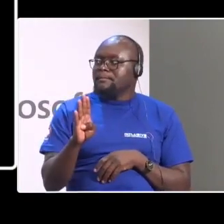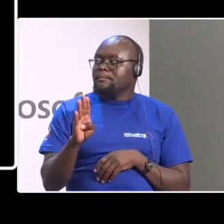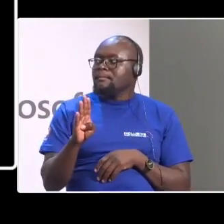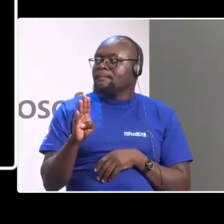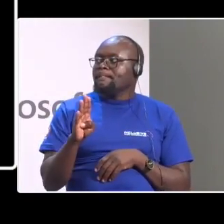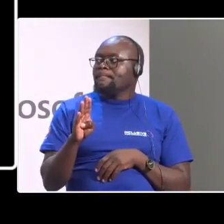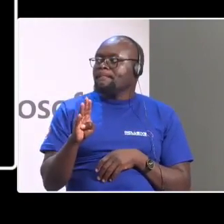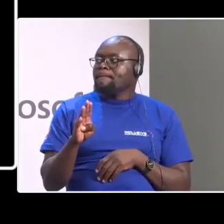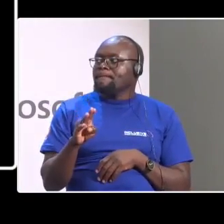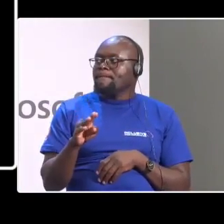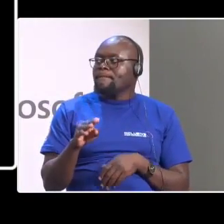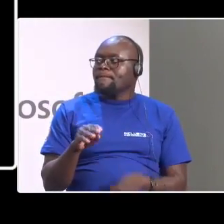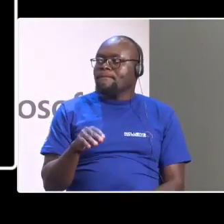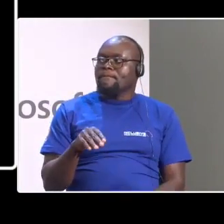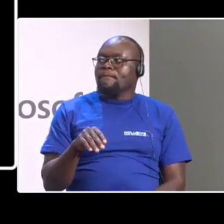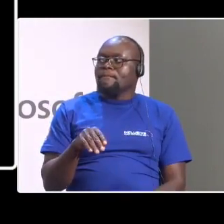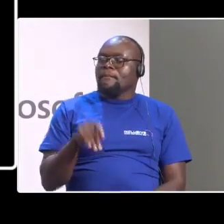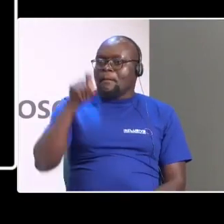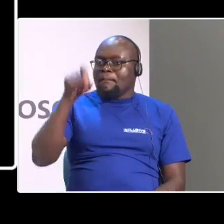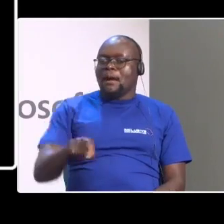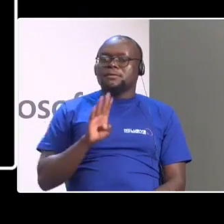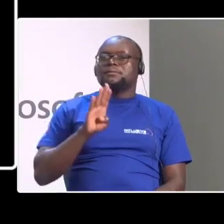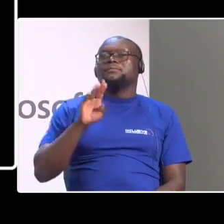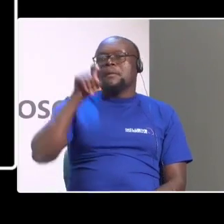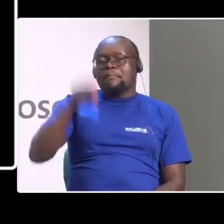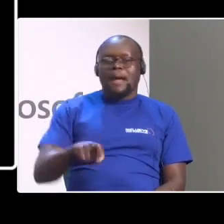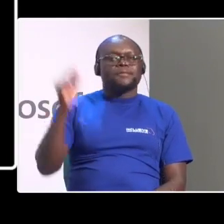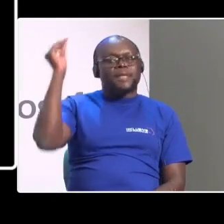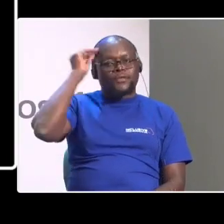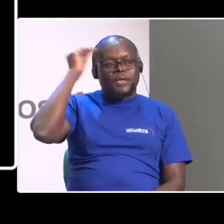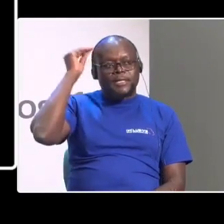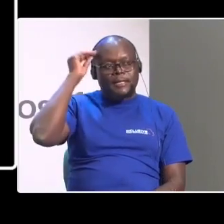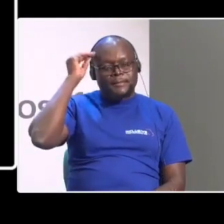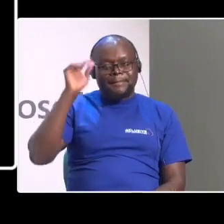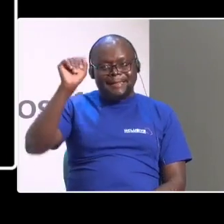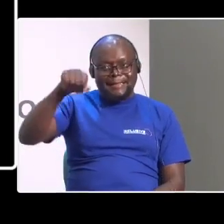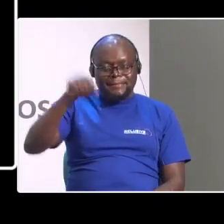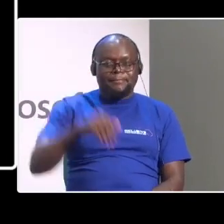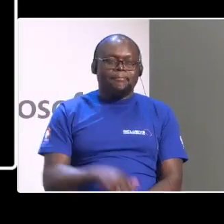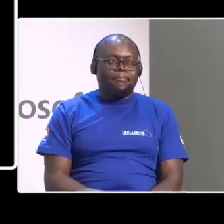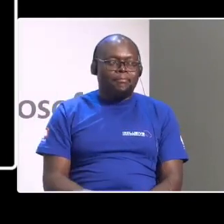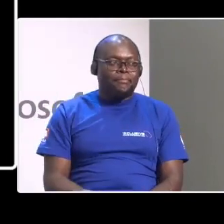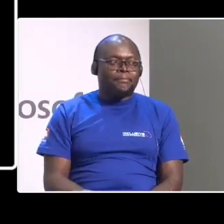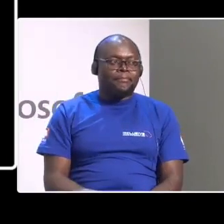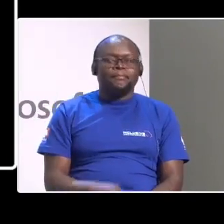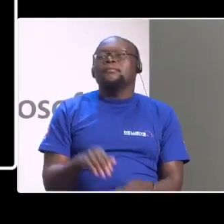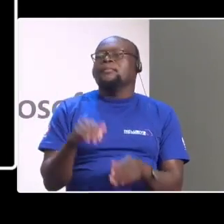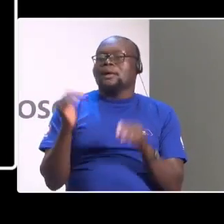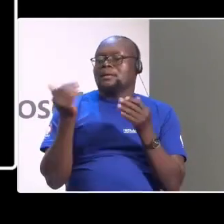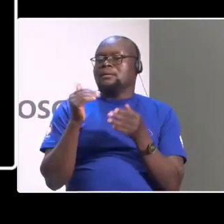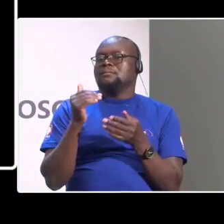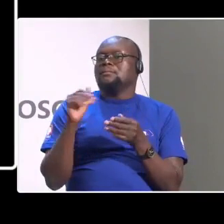Oh, sorry, could you repeat? You have to be educated. Yeah. And at a certain